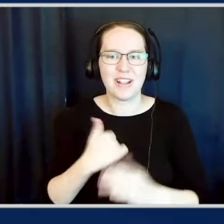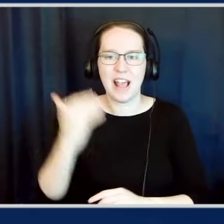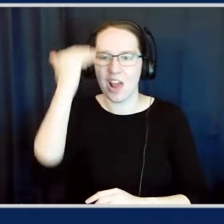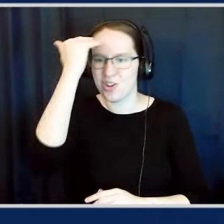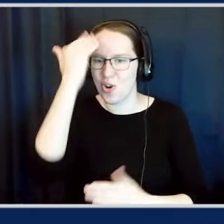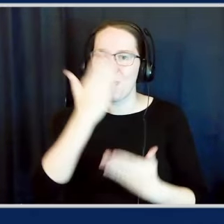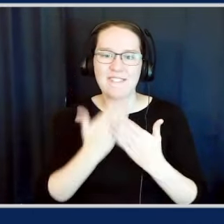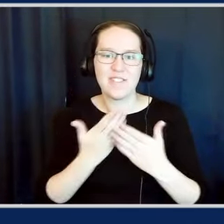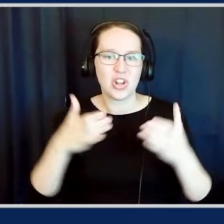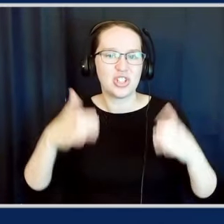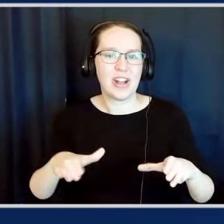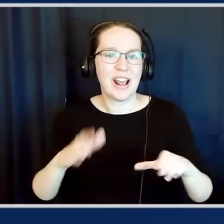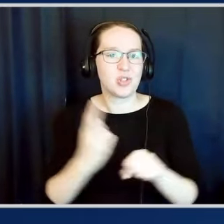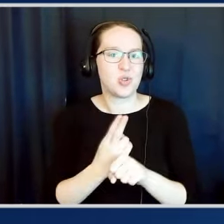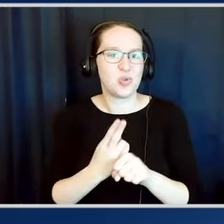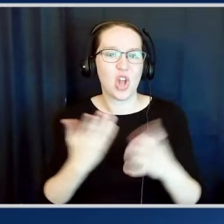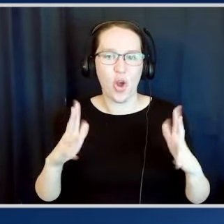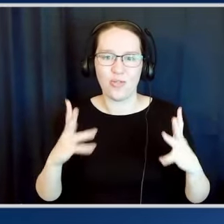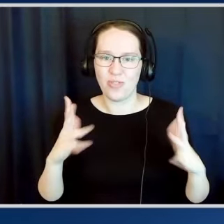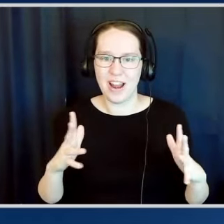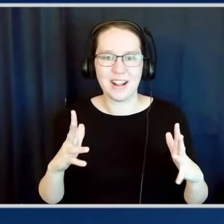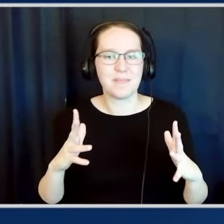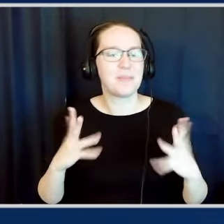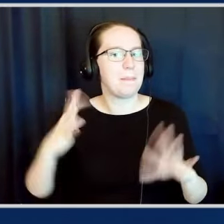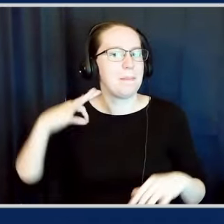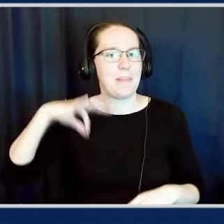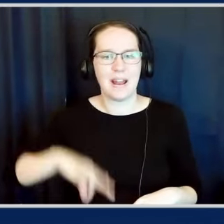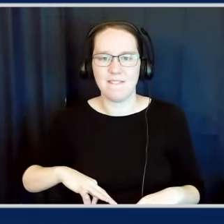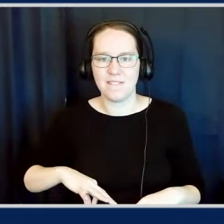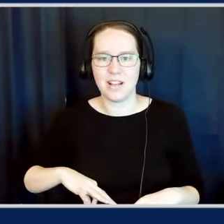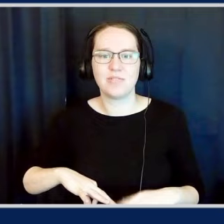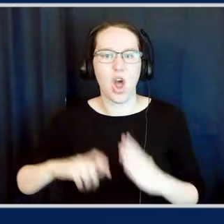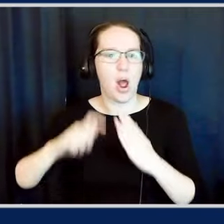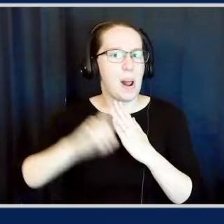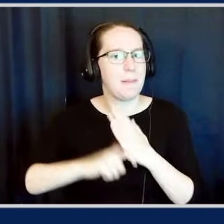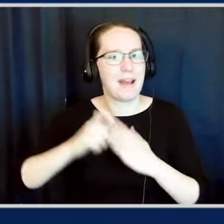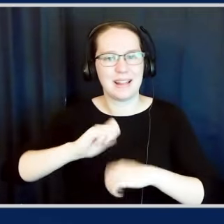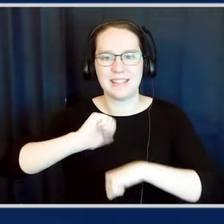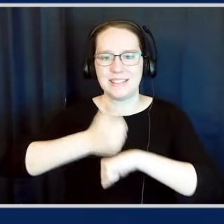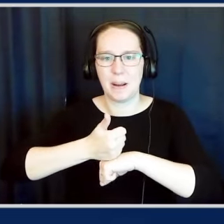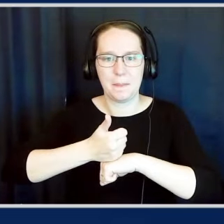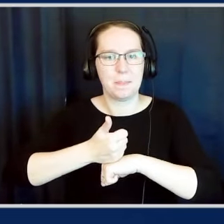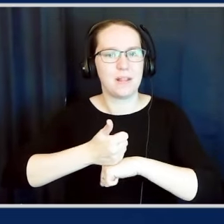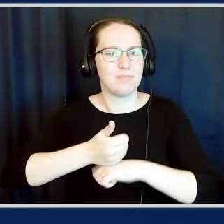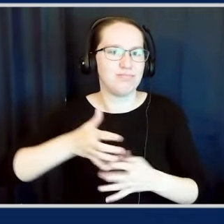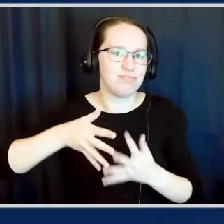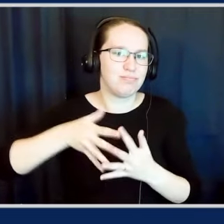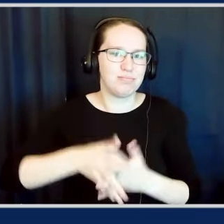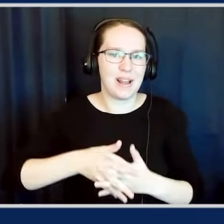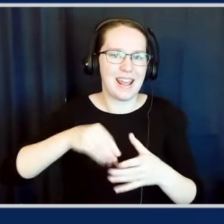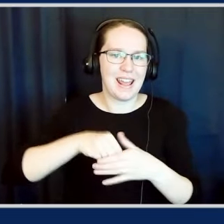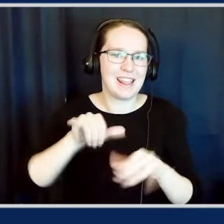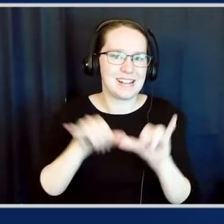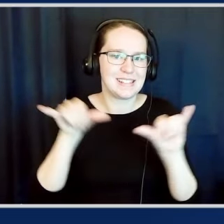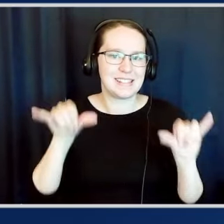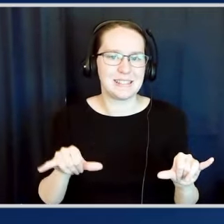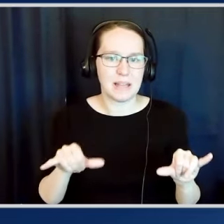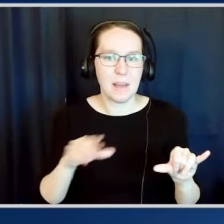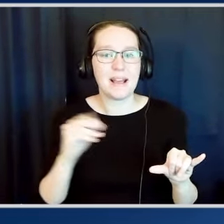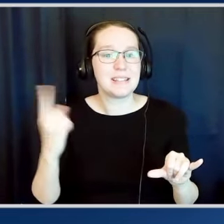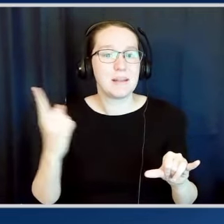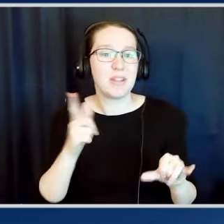chance you're using it already. You're already benefiting from it. It's turned on by default. It's embedded in the platform, and it's something that you don't